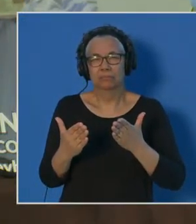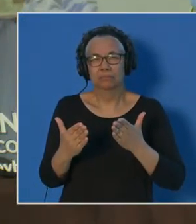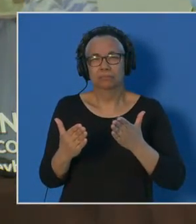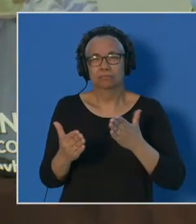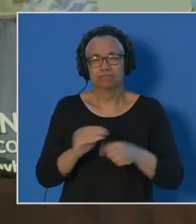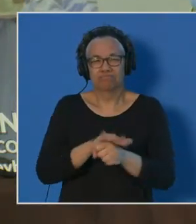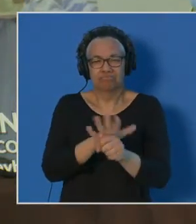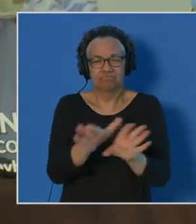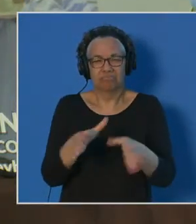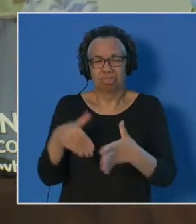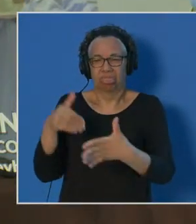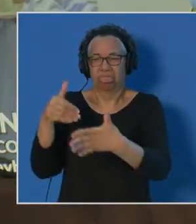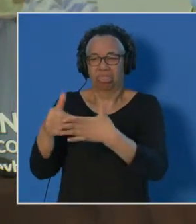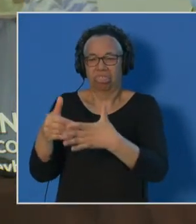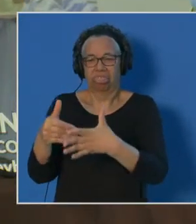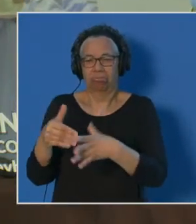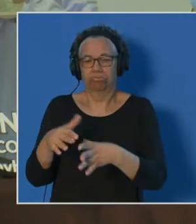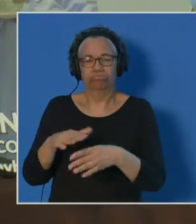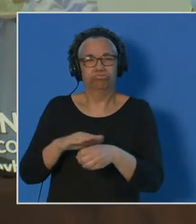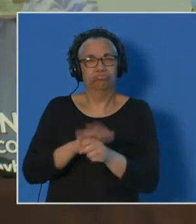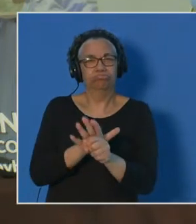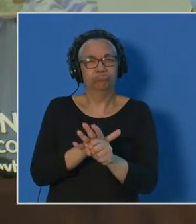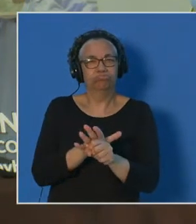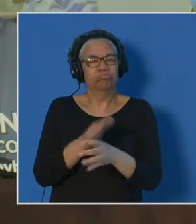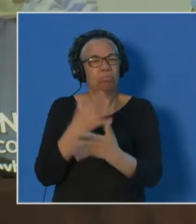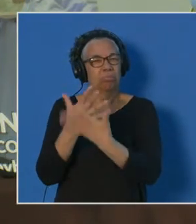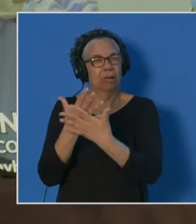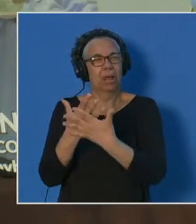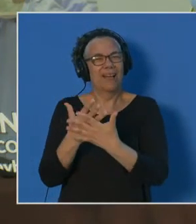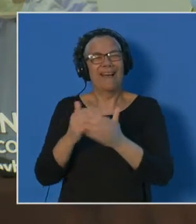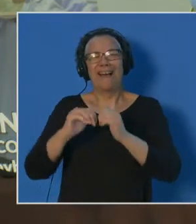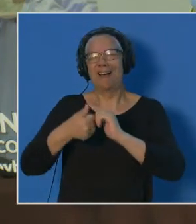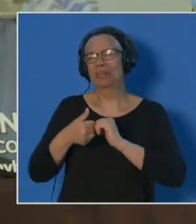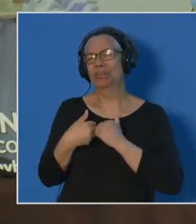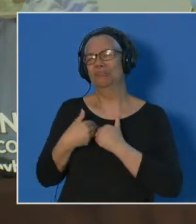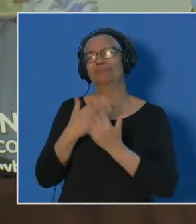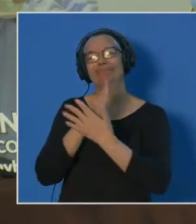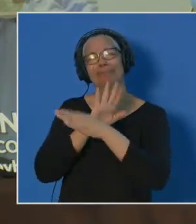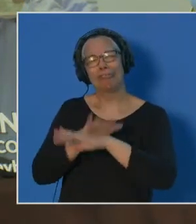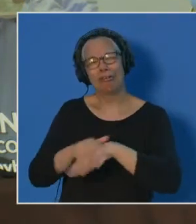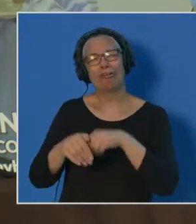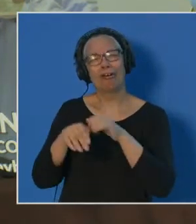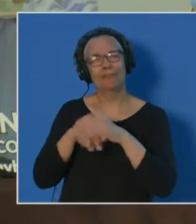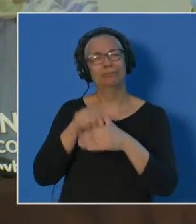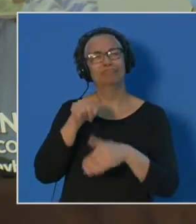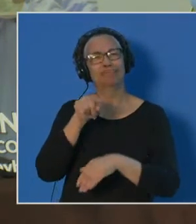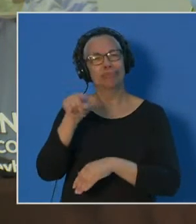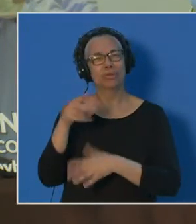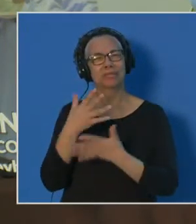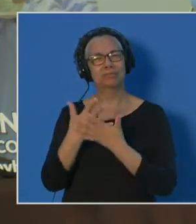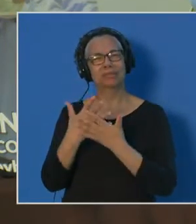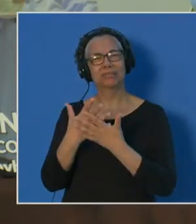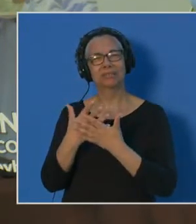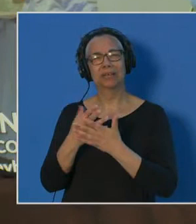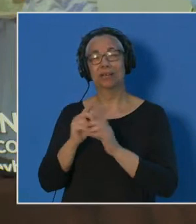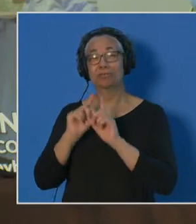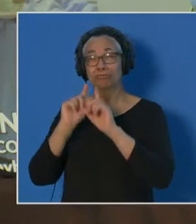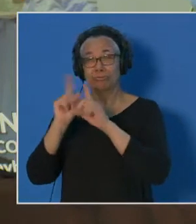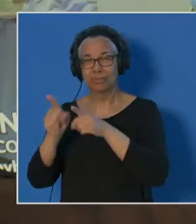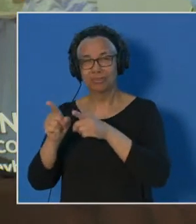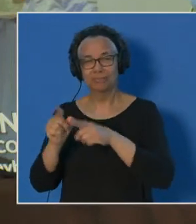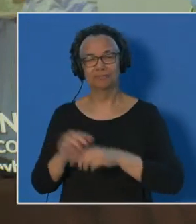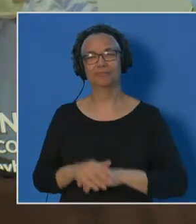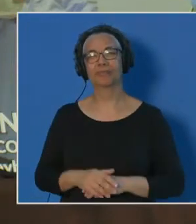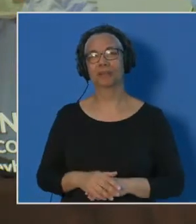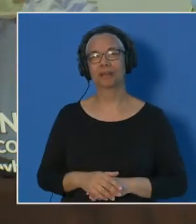coronavirus ending up at Westgate. What do you say to comfort those that are in the facility? I'm not and I say this